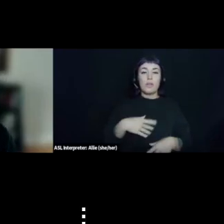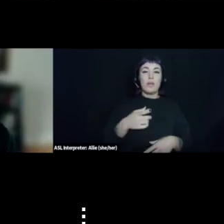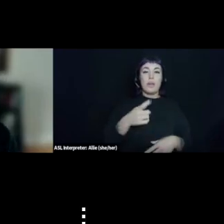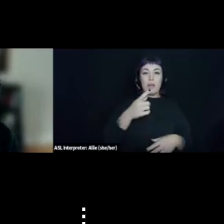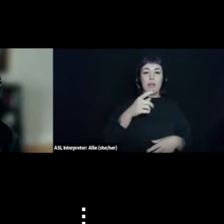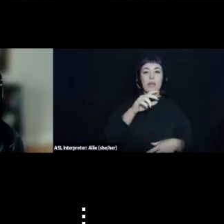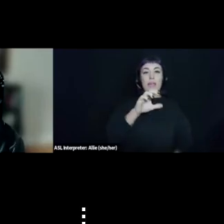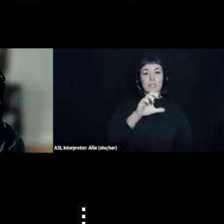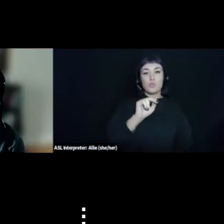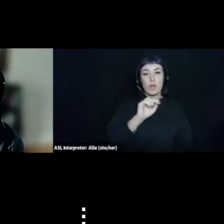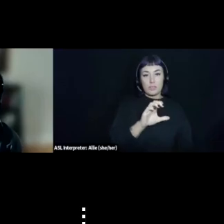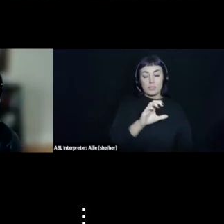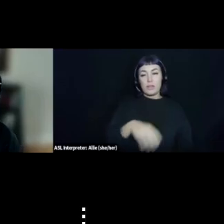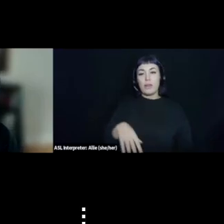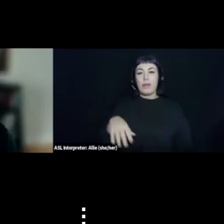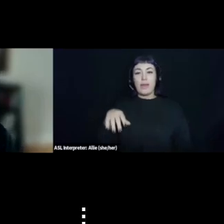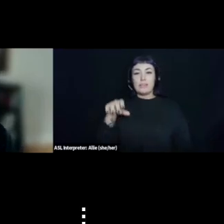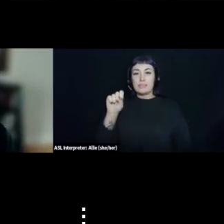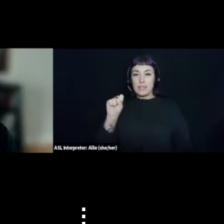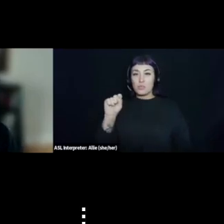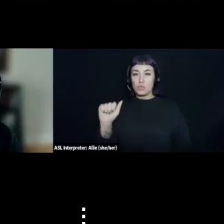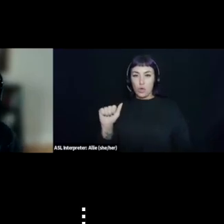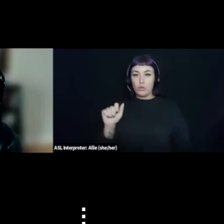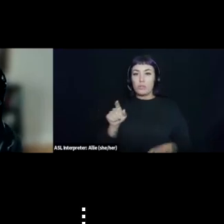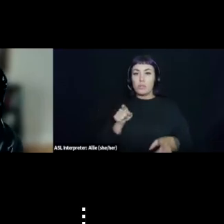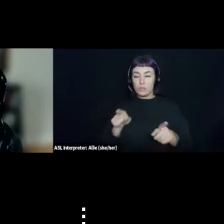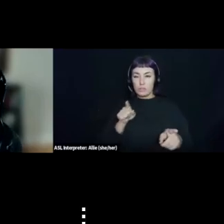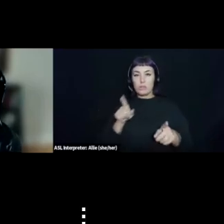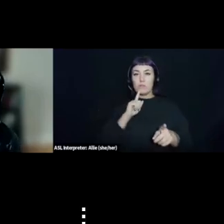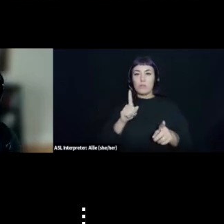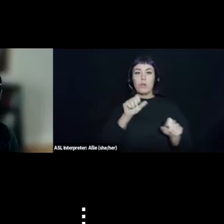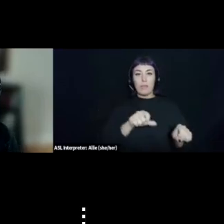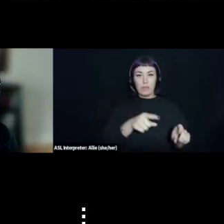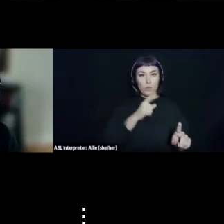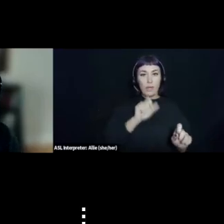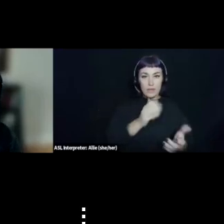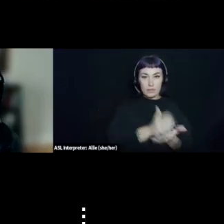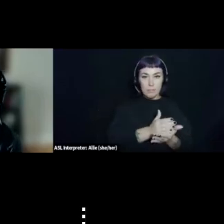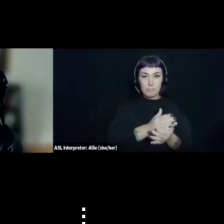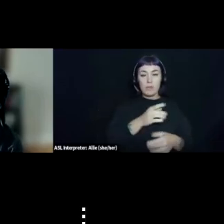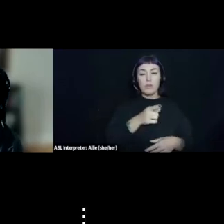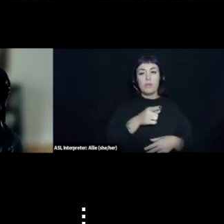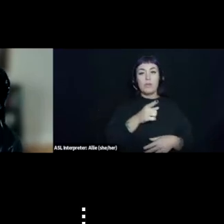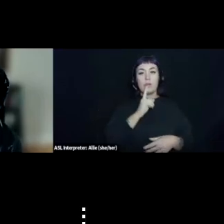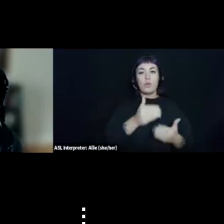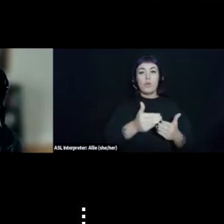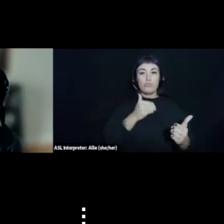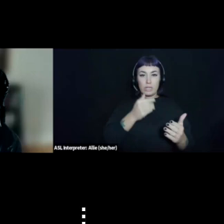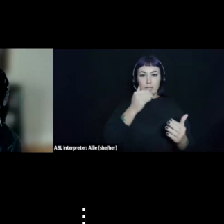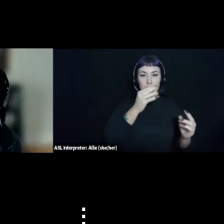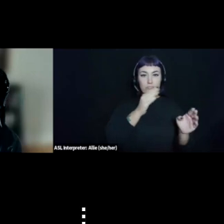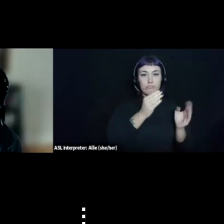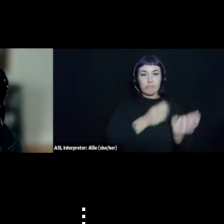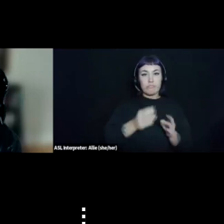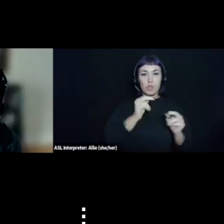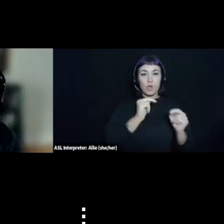non-consent and sexual assault is that there is the ability to stop and it is pre-negotiated what is